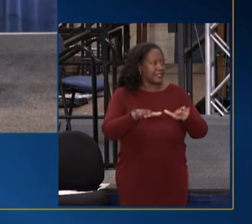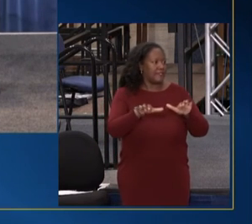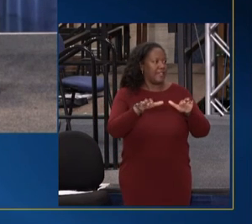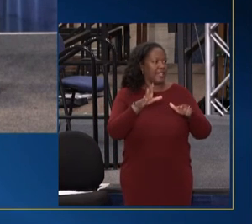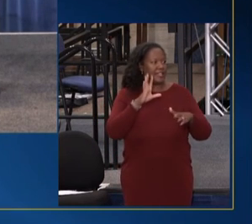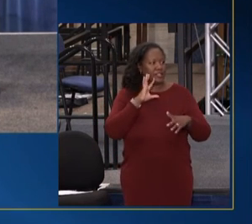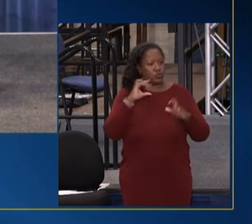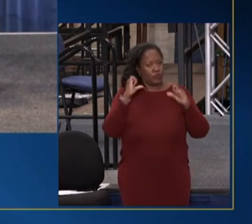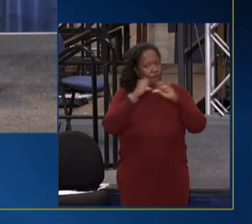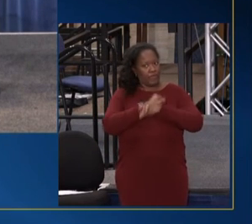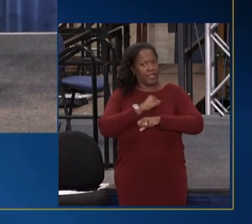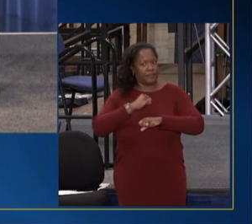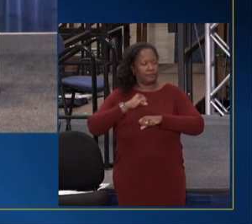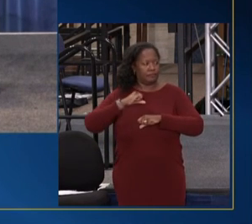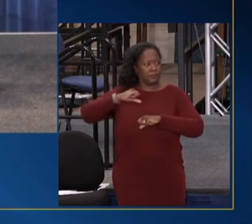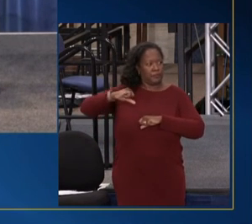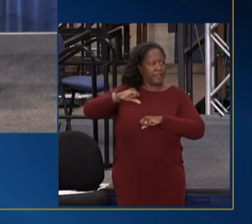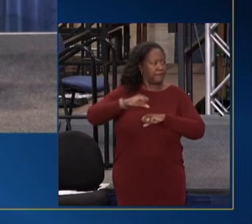the fight back?